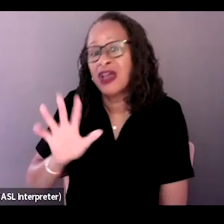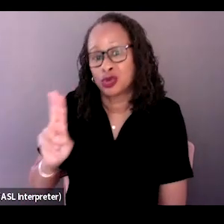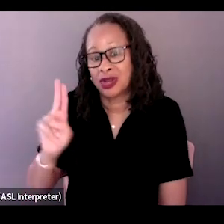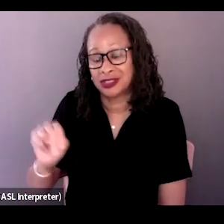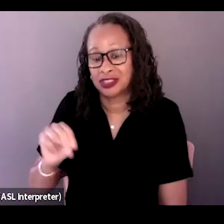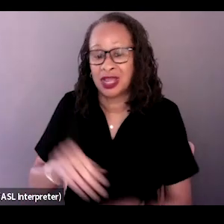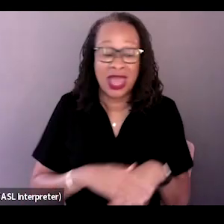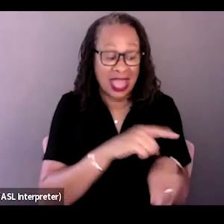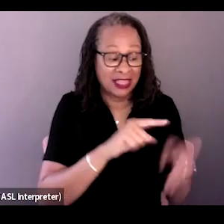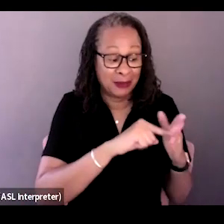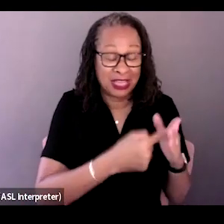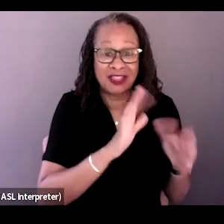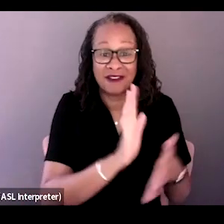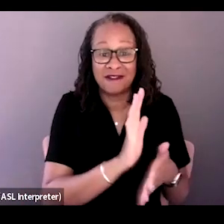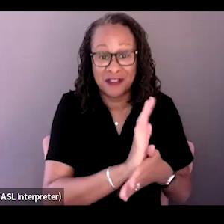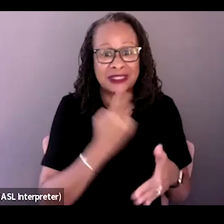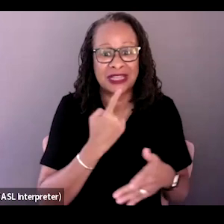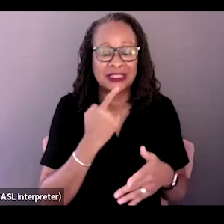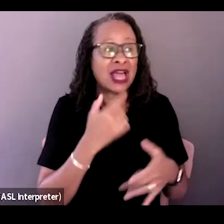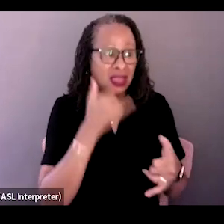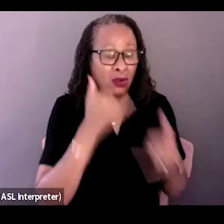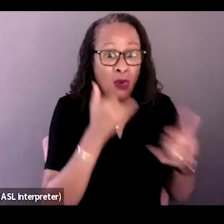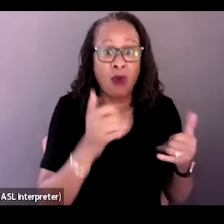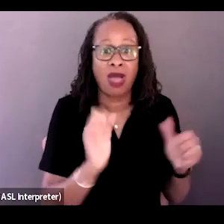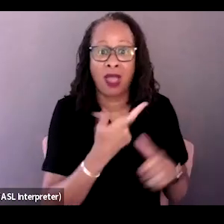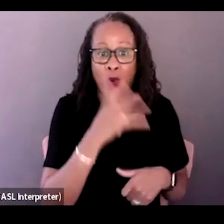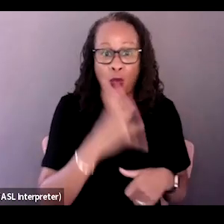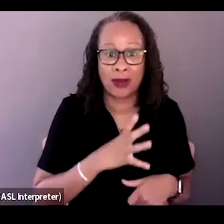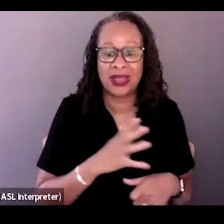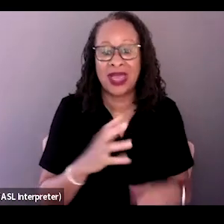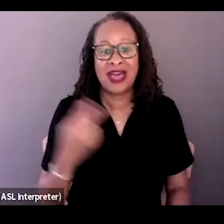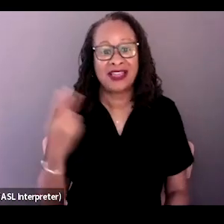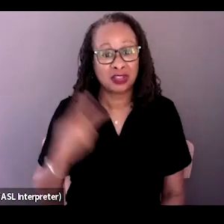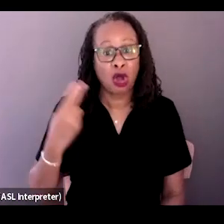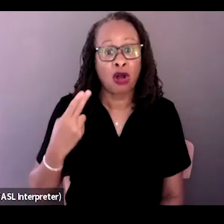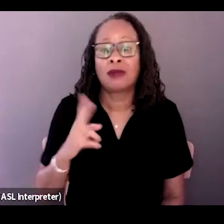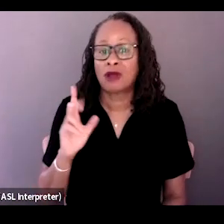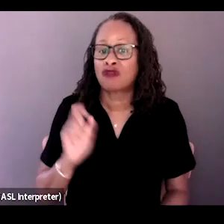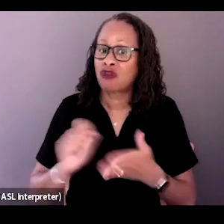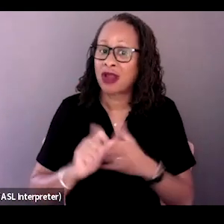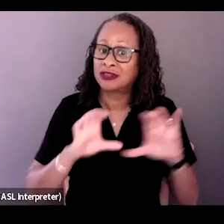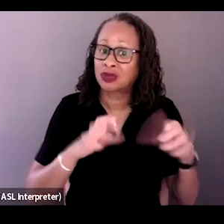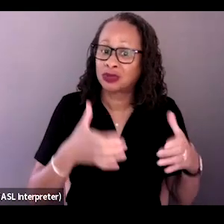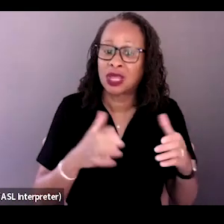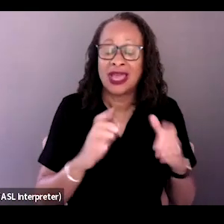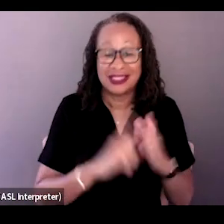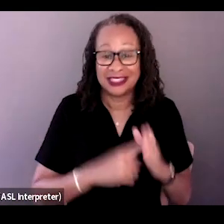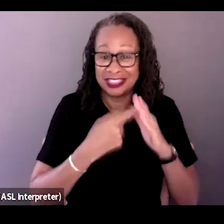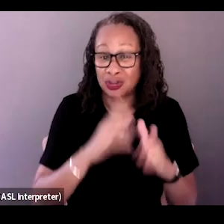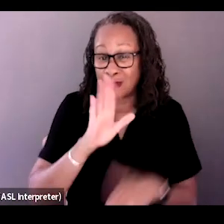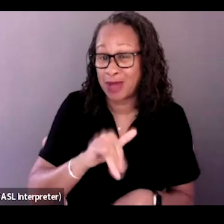of the film is like, let's go our women, because this is the Harlem Writers Coalition, upon initiation by Abbie Lincoln, a